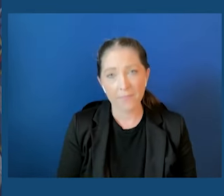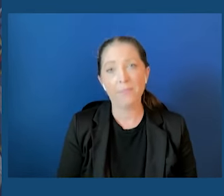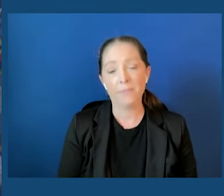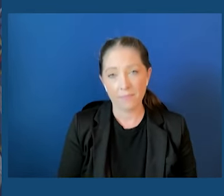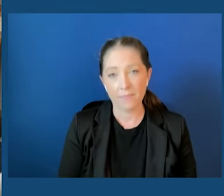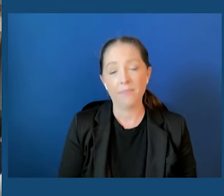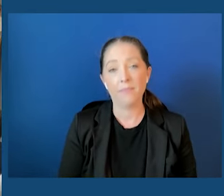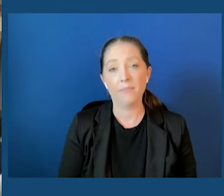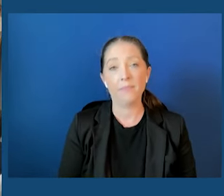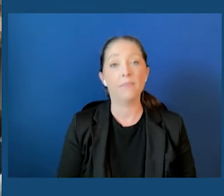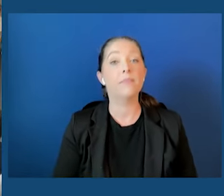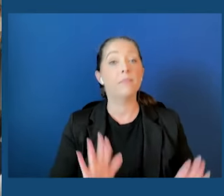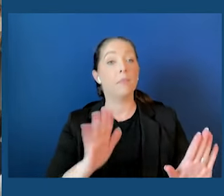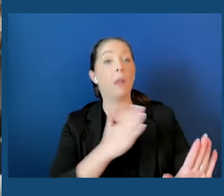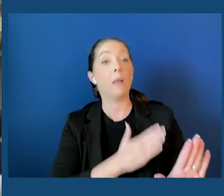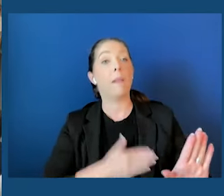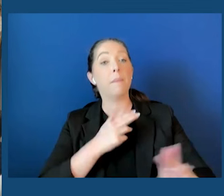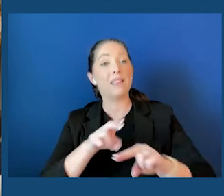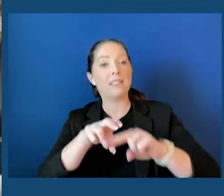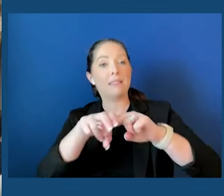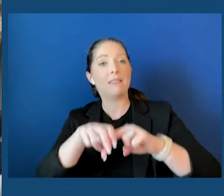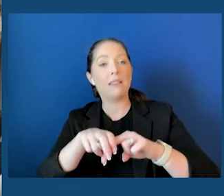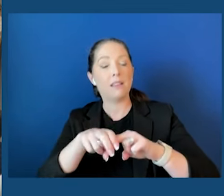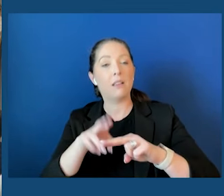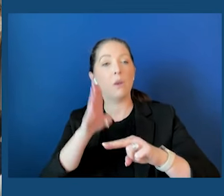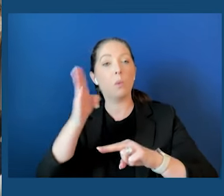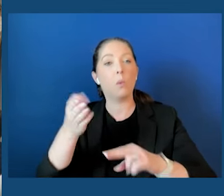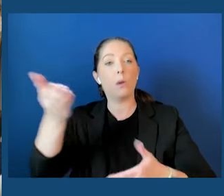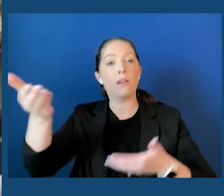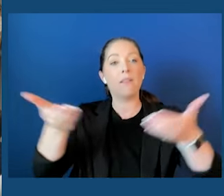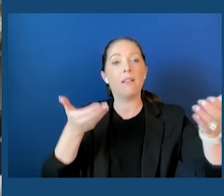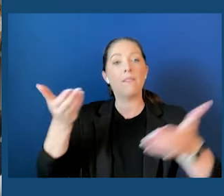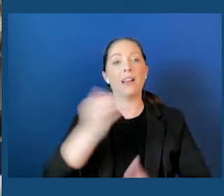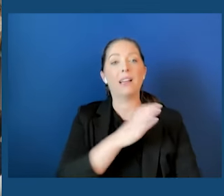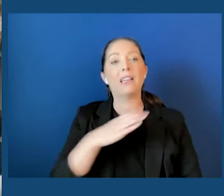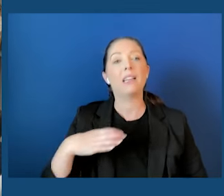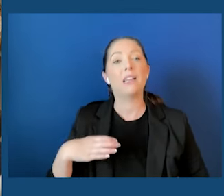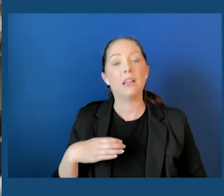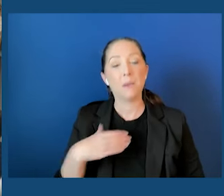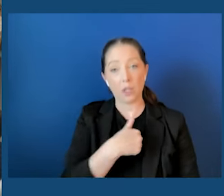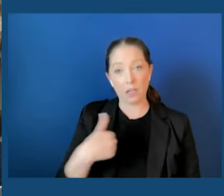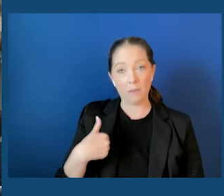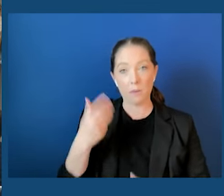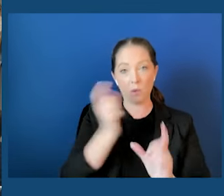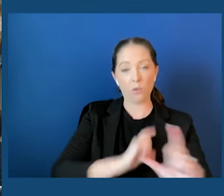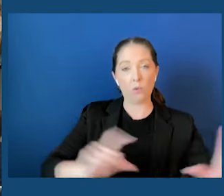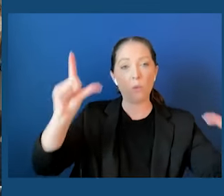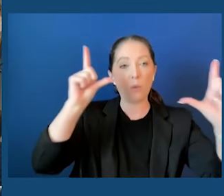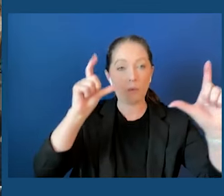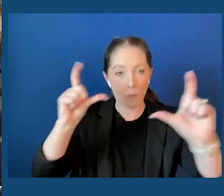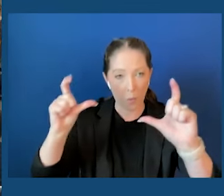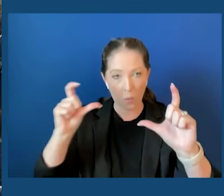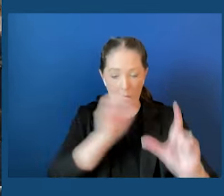Please remain seated. At this point, we're going to invite the commission members for a photo with the mayor and governor.